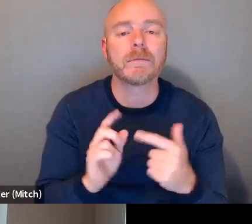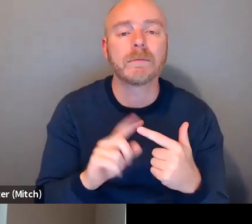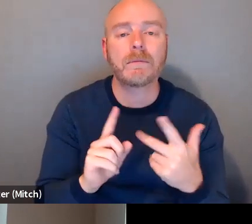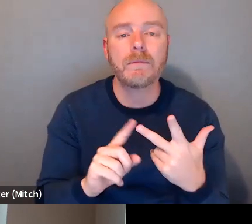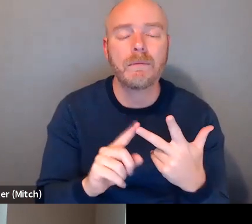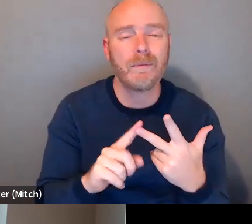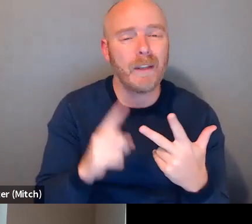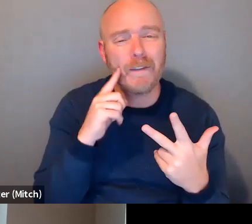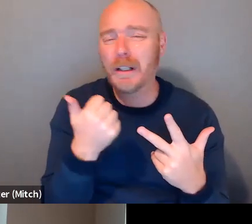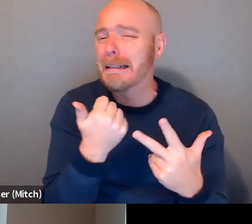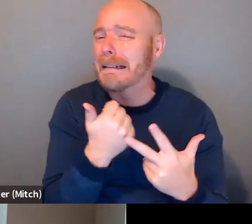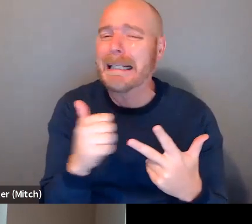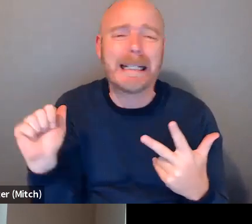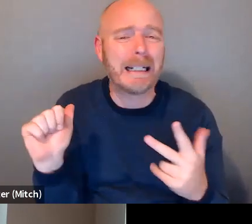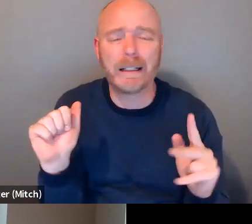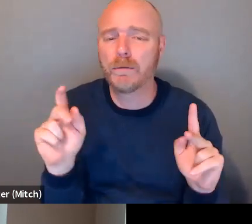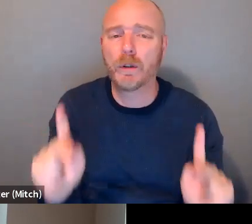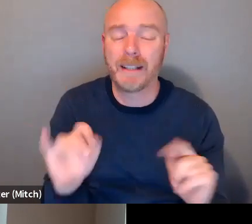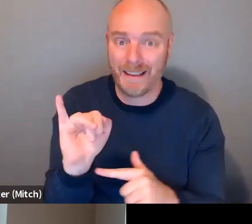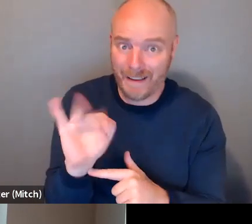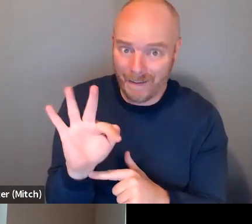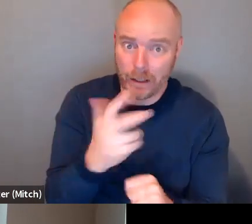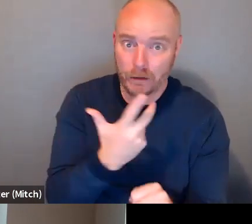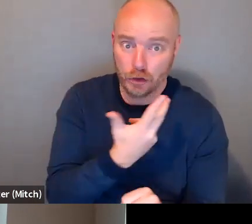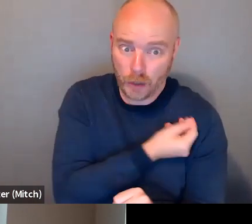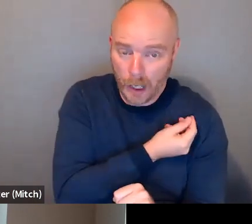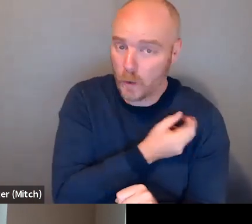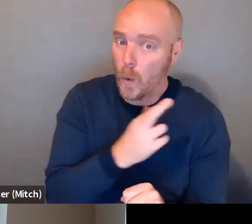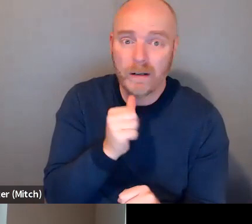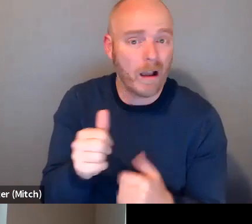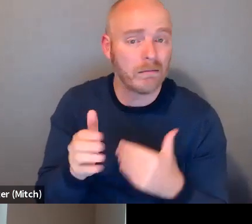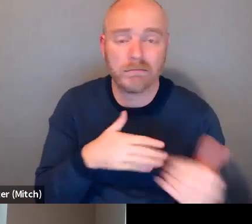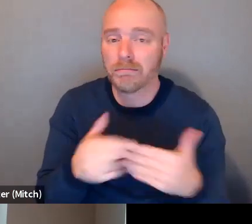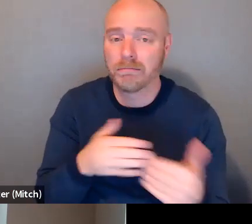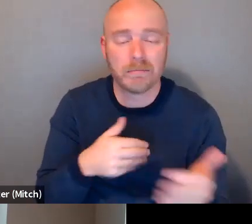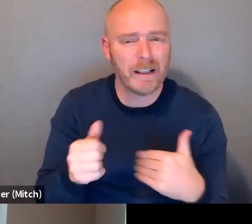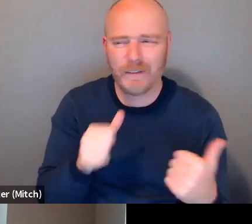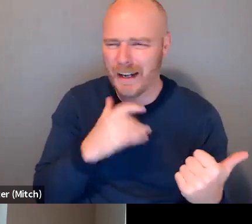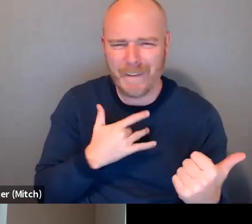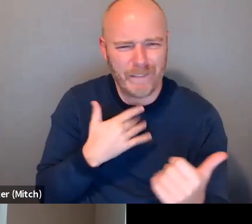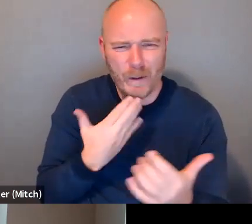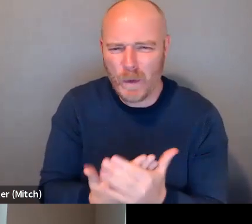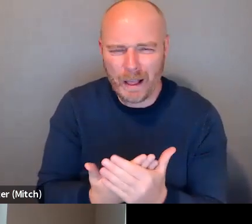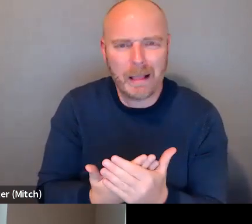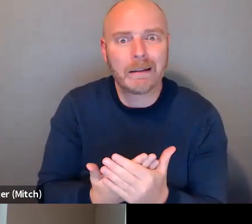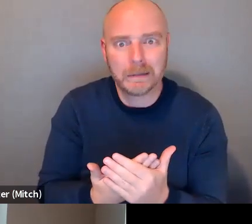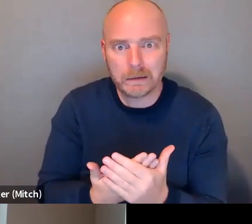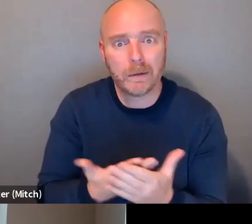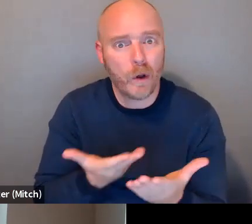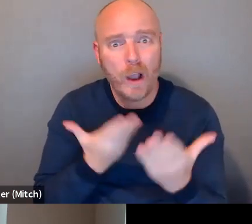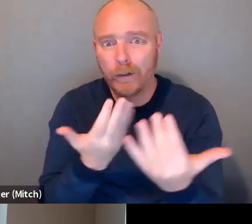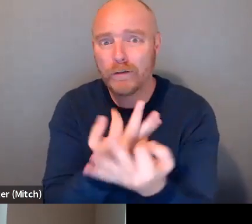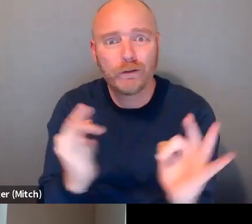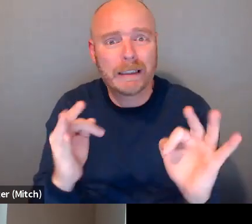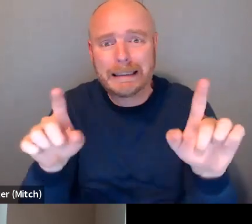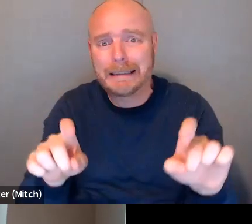And for anyone, if you've been vaccinated or not, if you're not feeling good, we still offer free